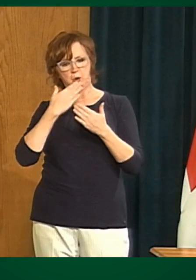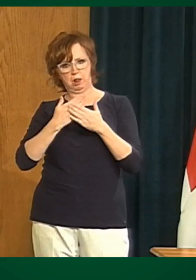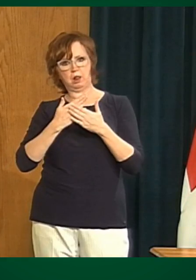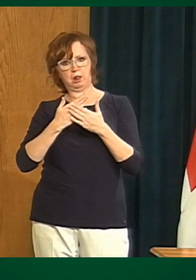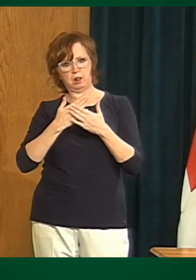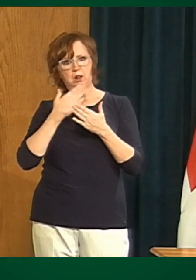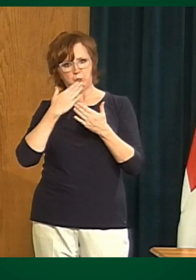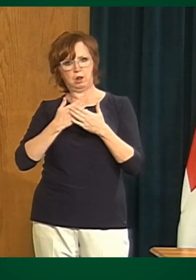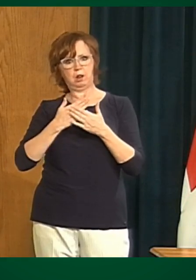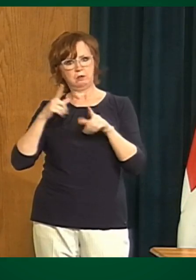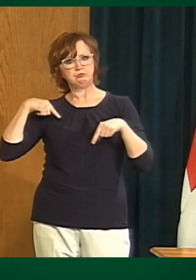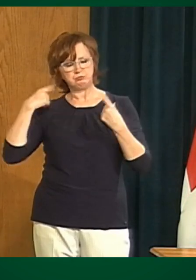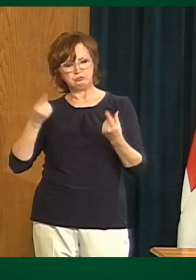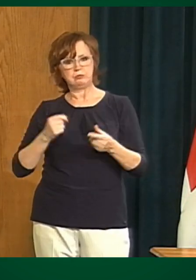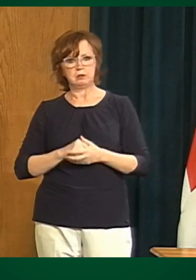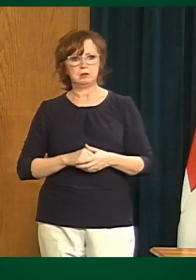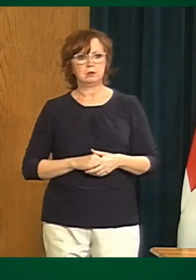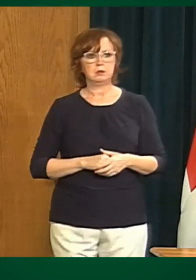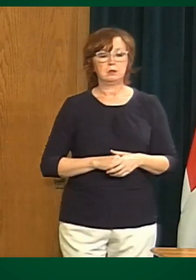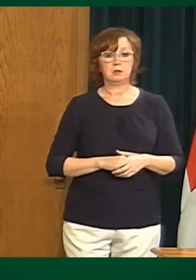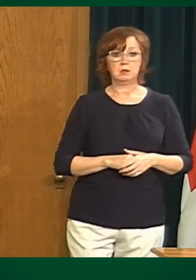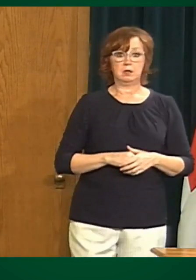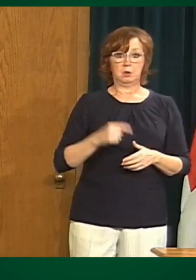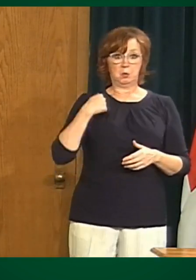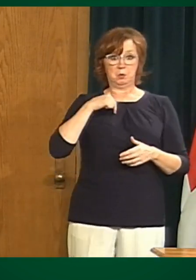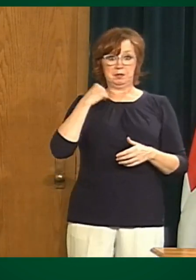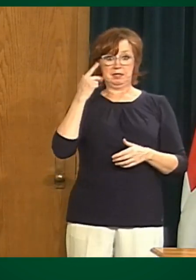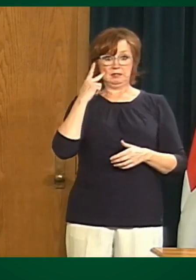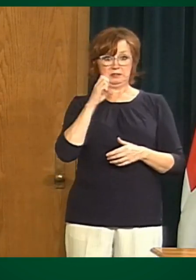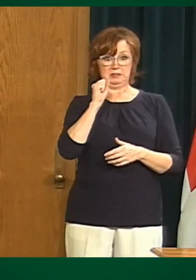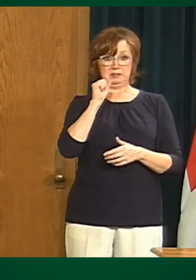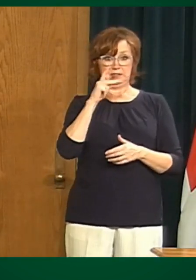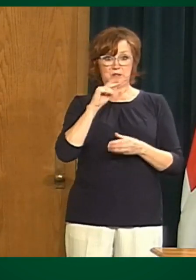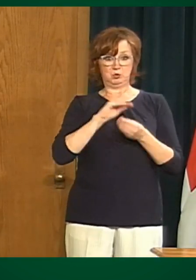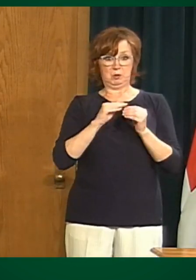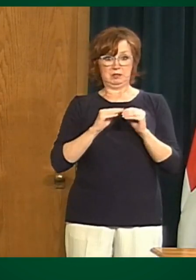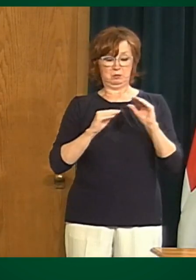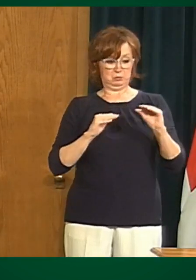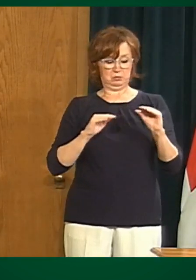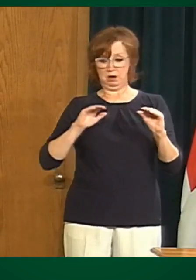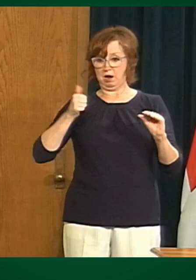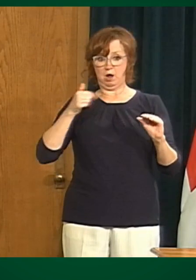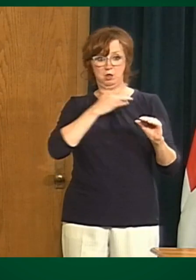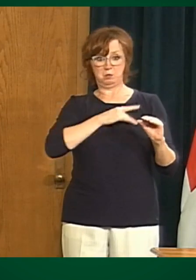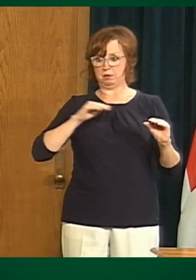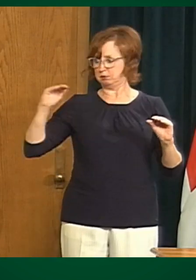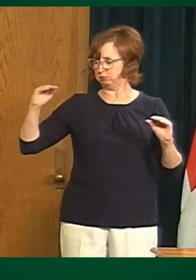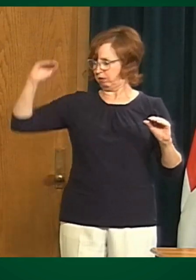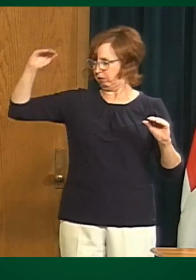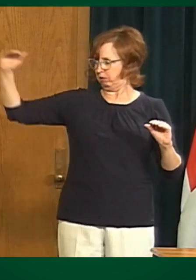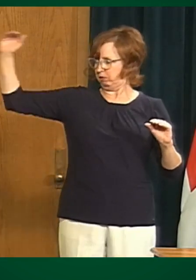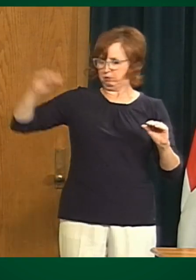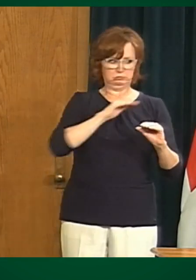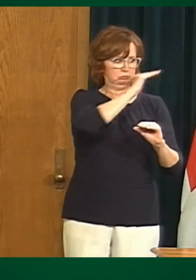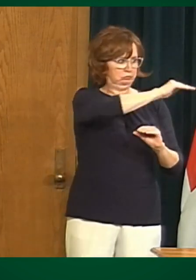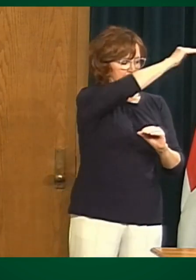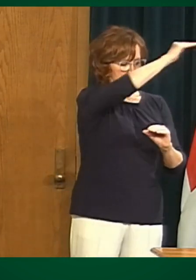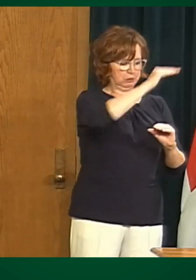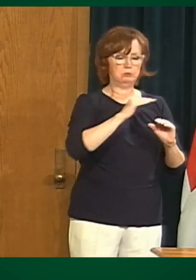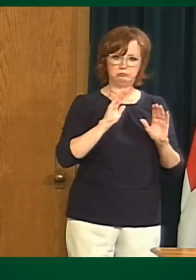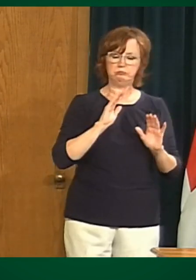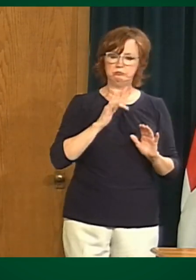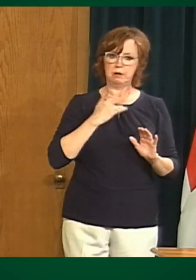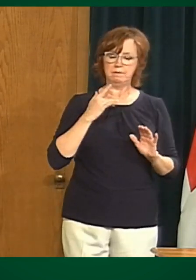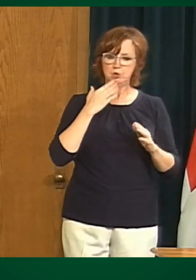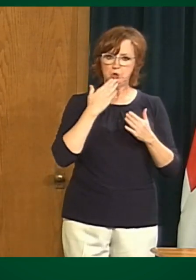compare our overall numbers to other provinces, that is the case. This is very different than if we had an increasing of